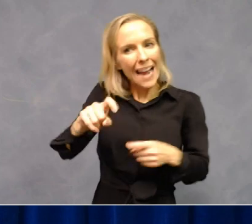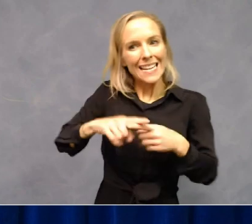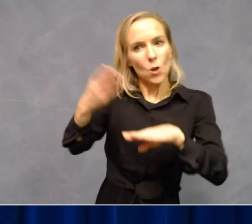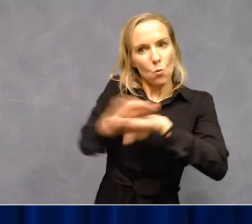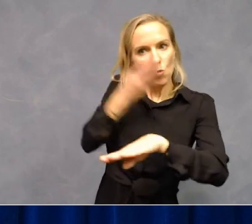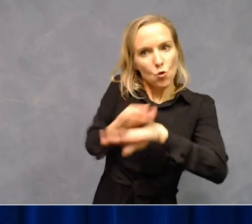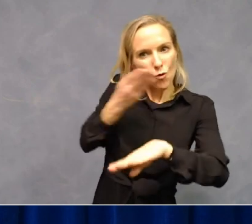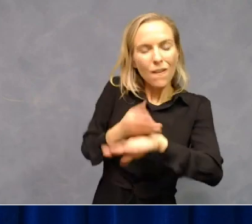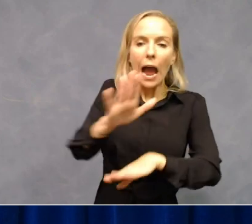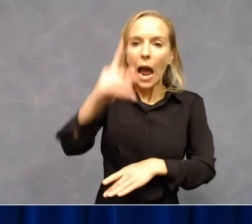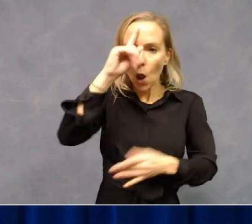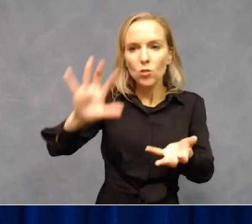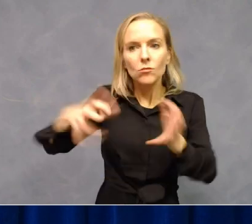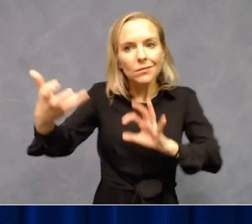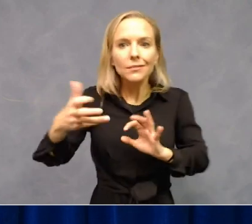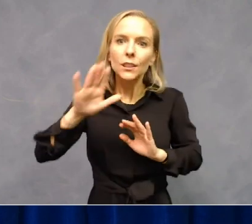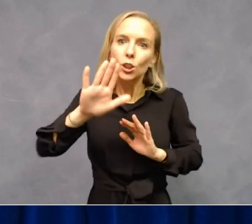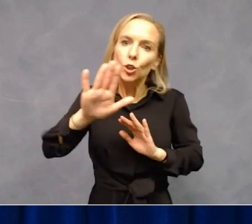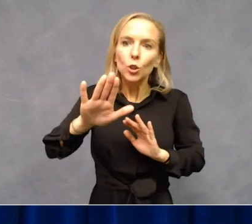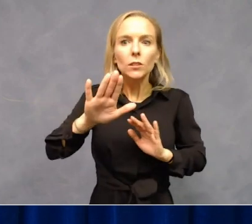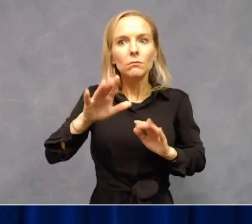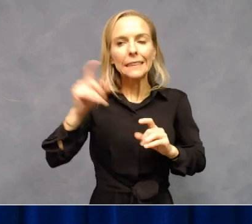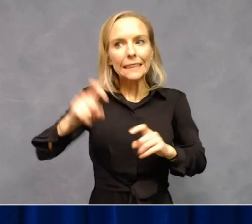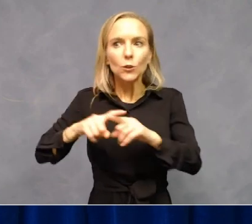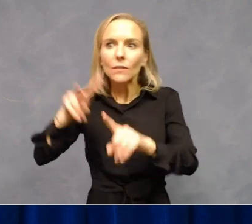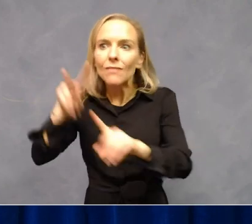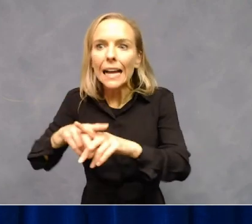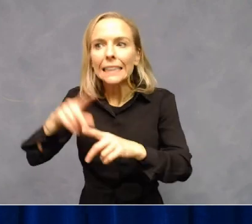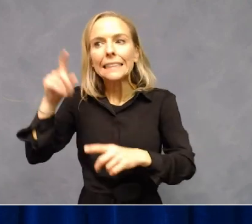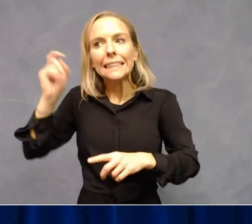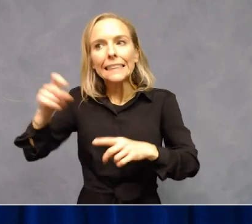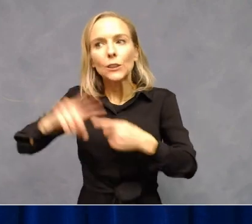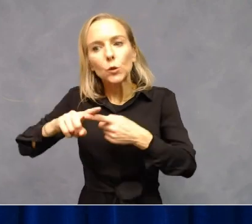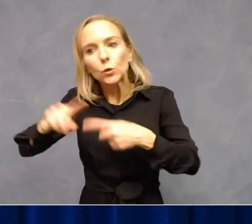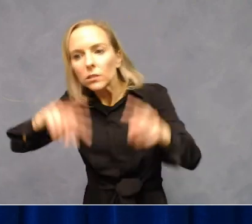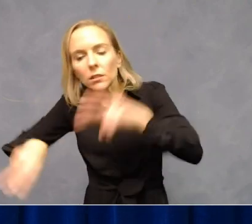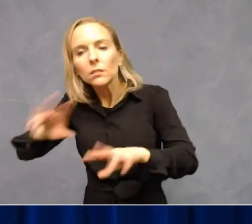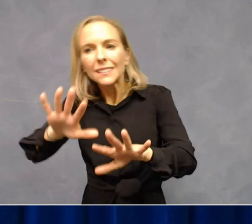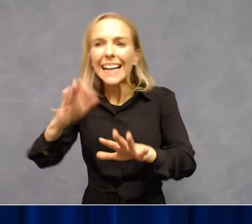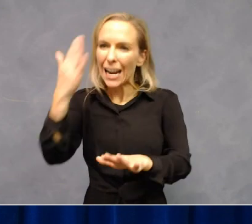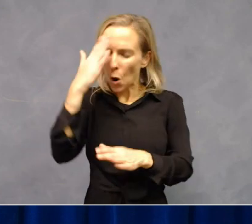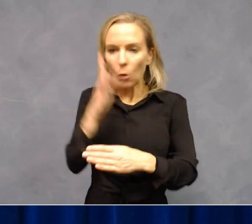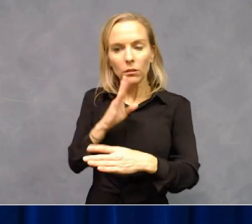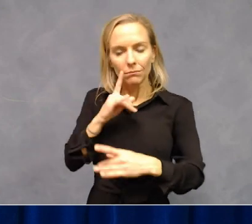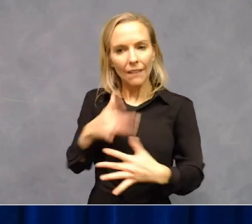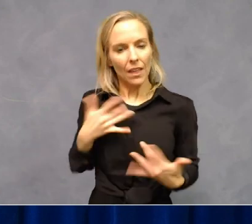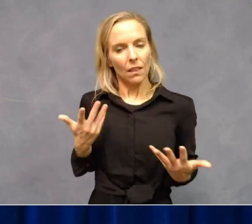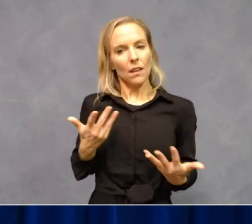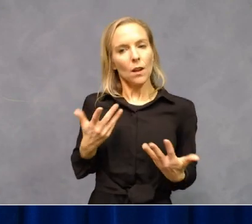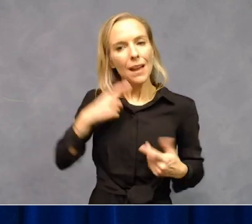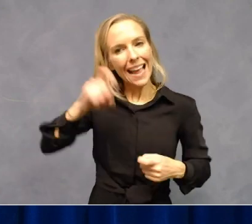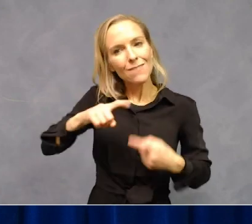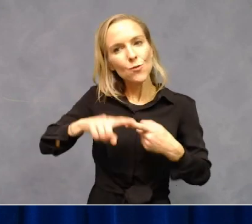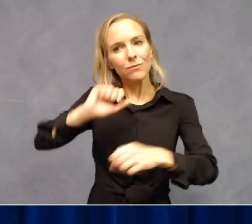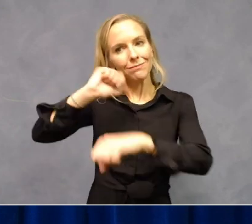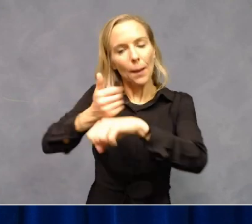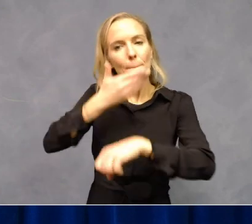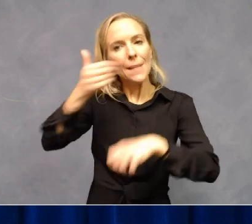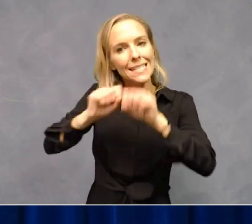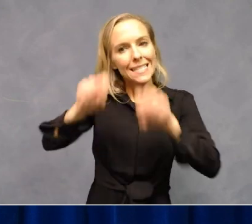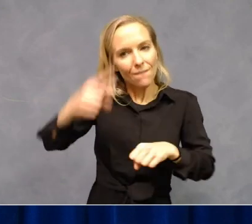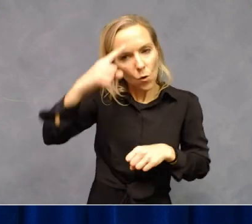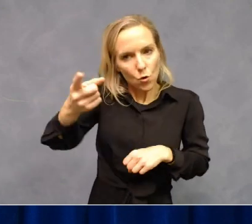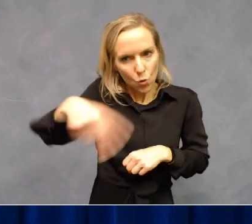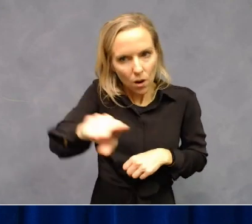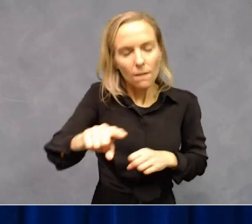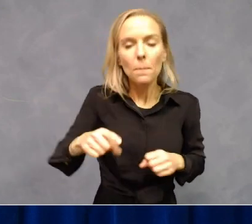for you, but we want you to have the best system that we can possibly give you. Now, last, be on the lookout for a Department